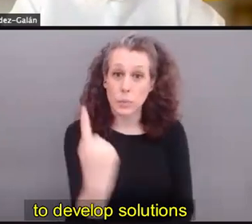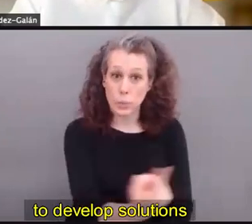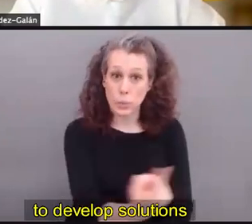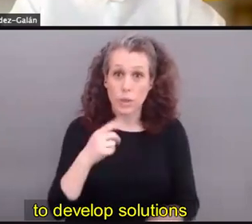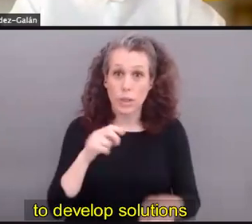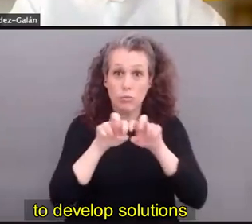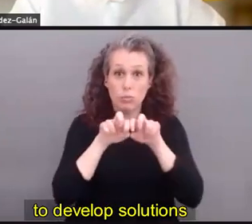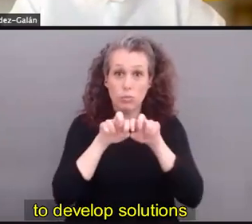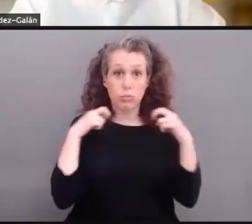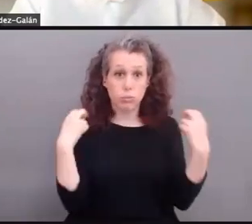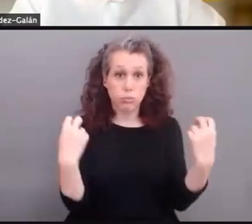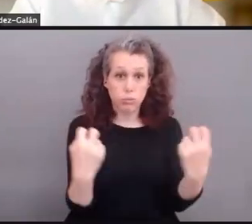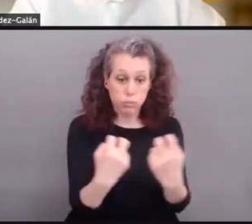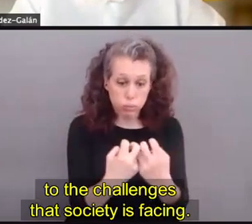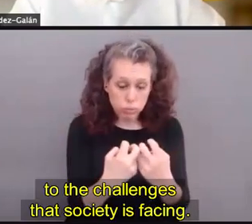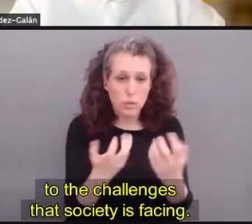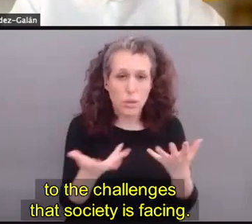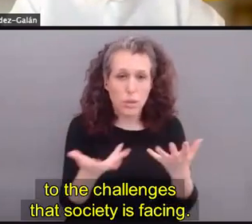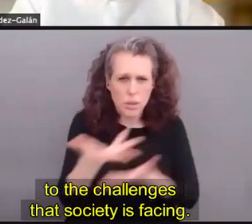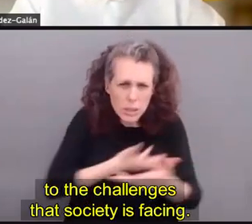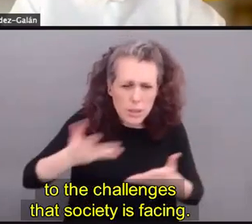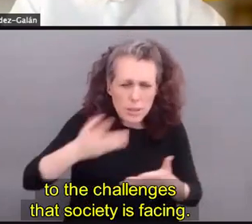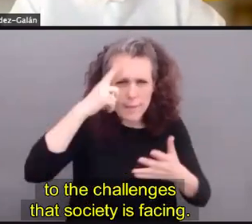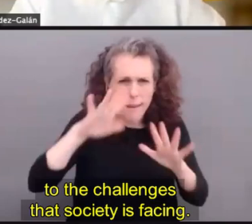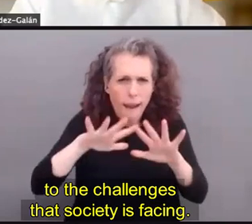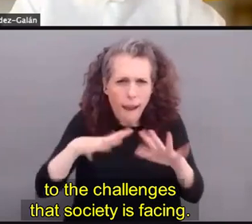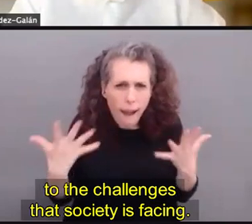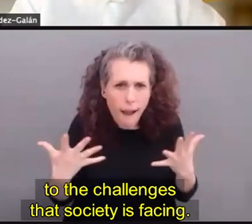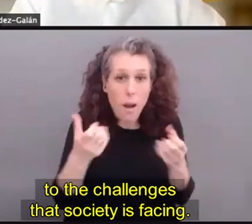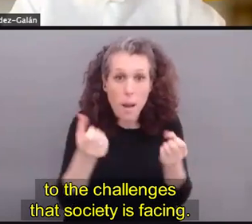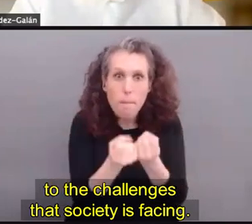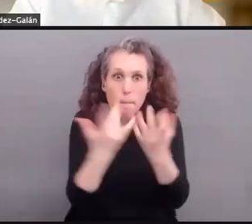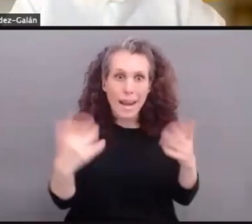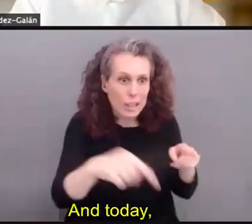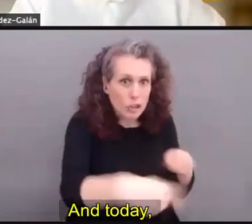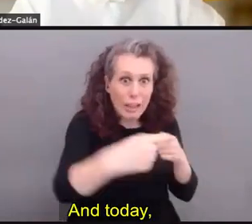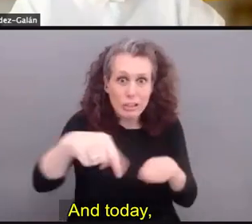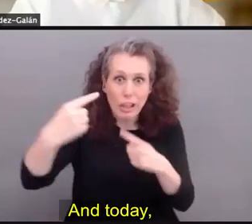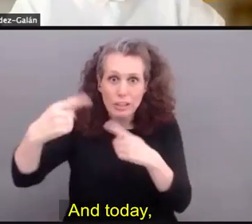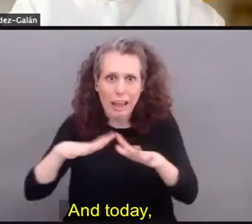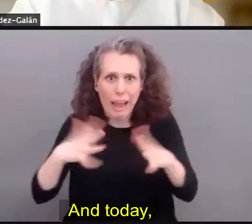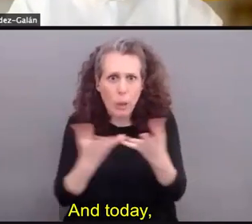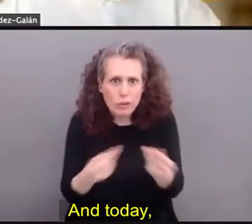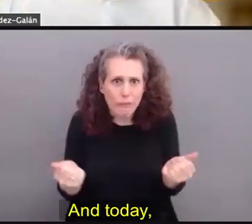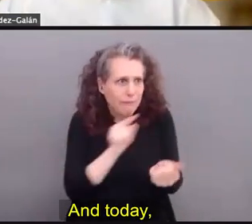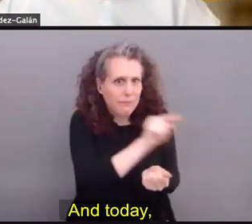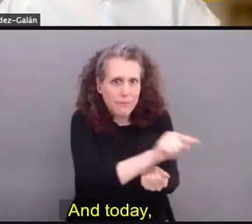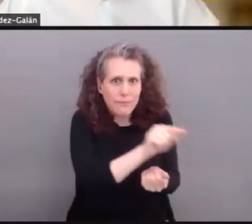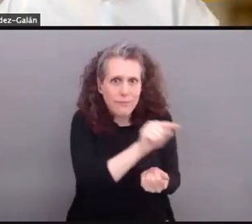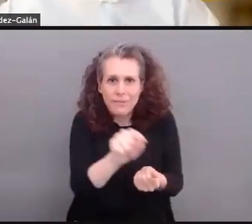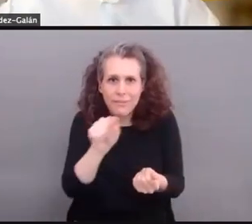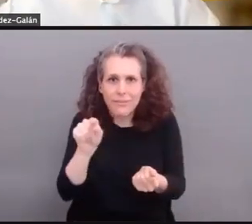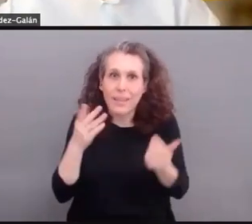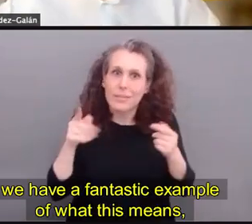develop solutions to the challenges that society is facing. And